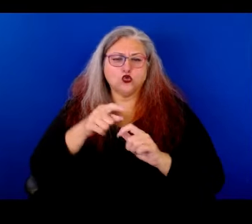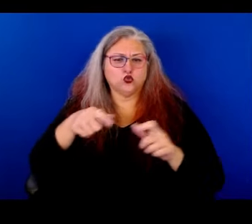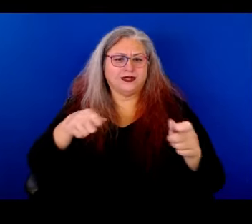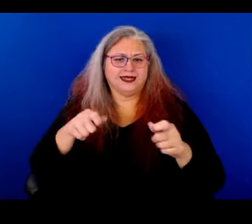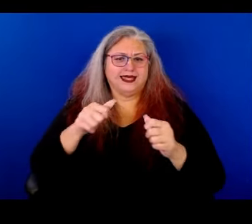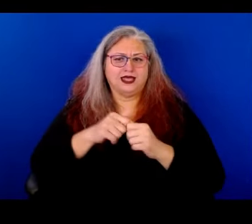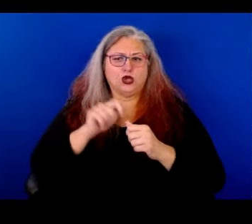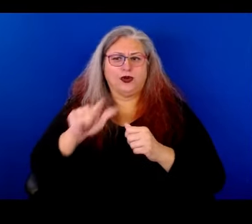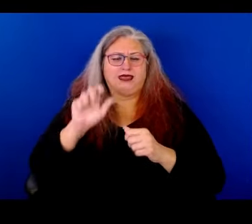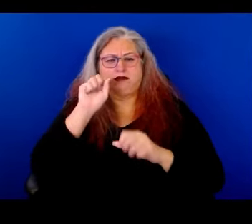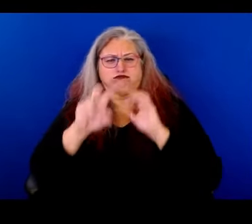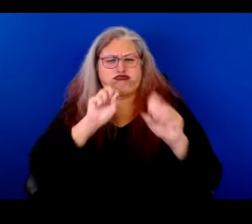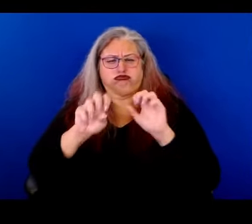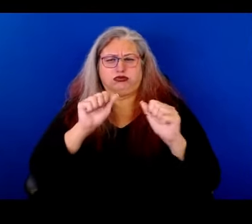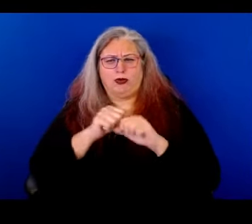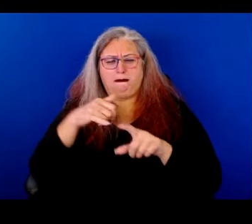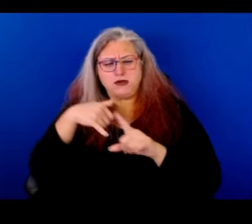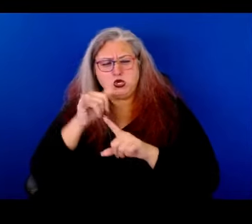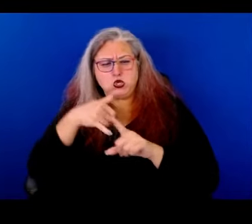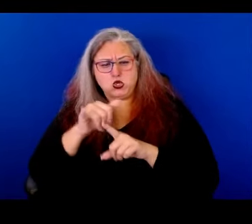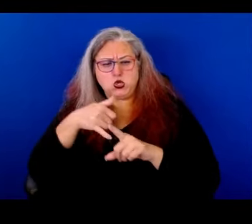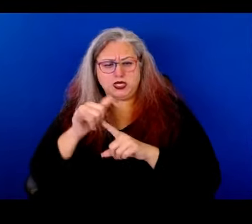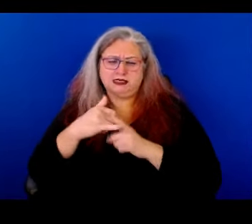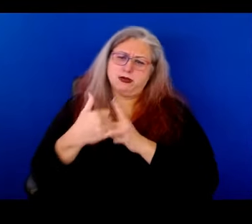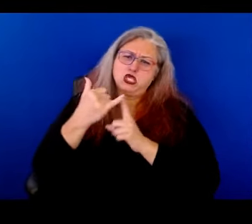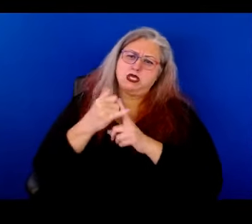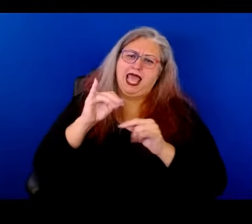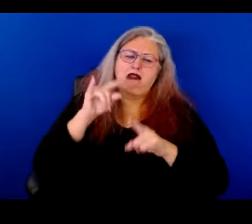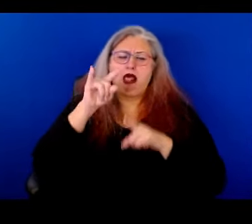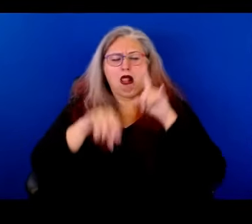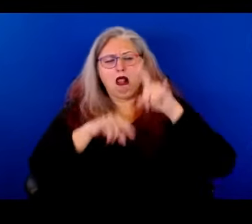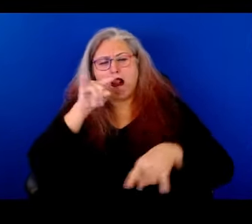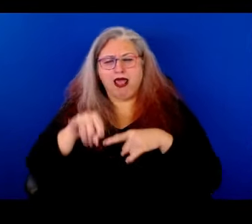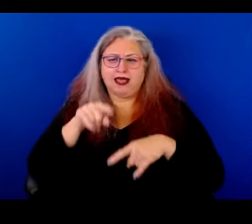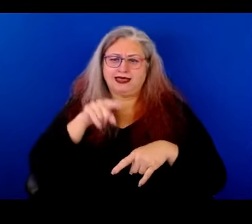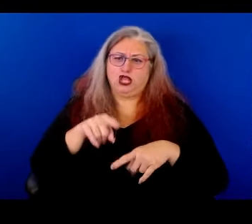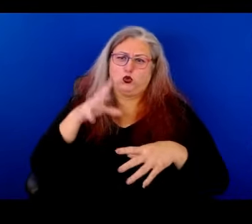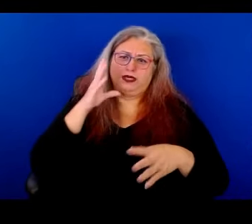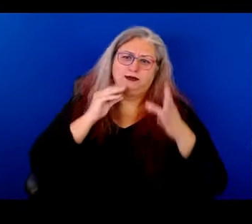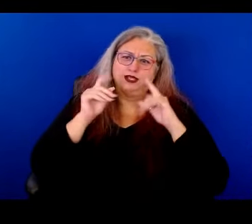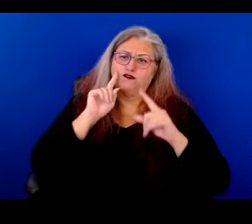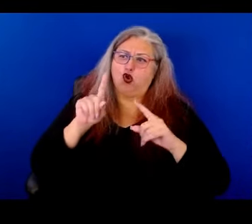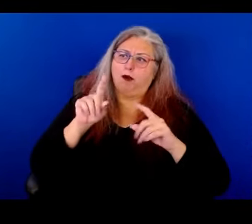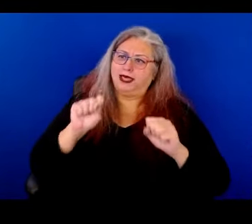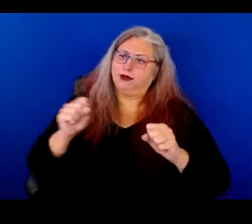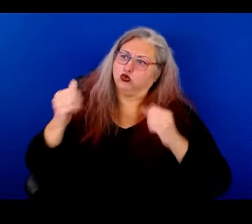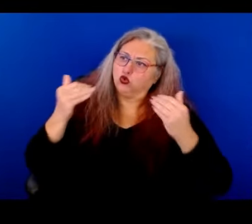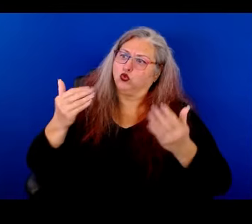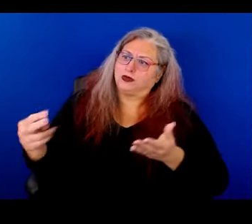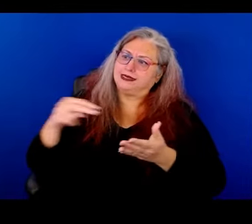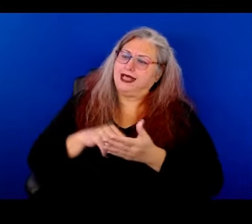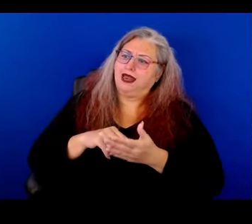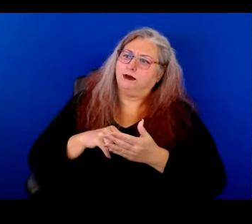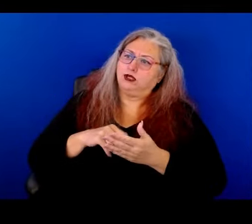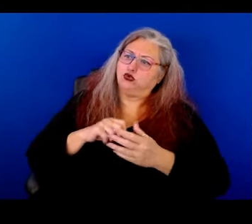this barrage of bulliness and ridicule that we're subjected to for just standing for other